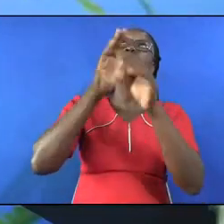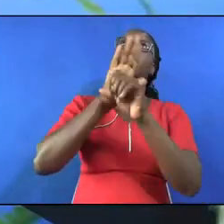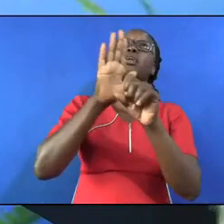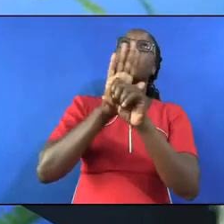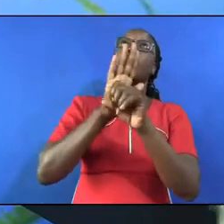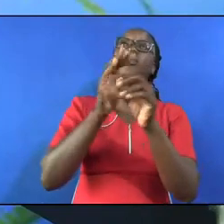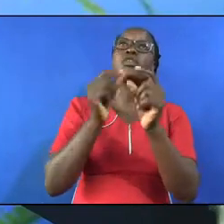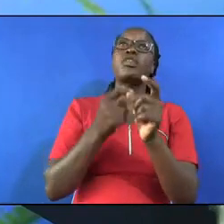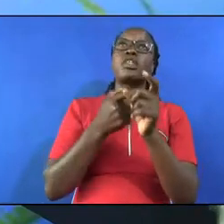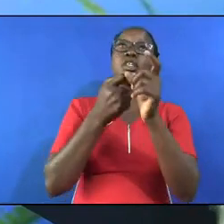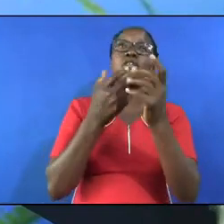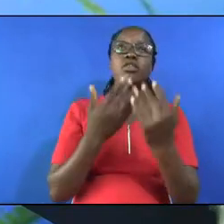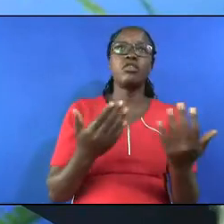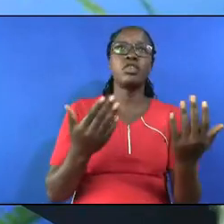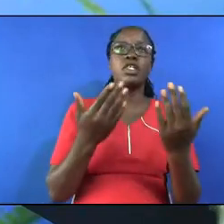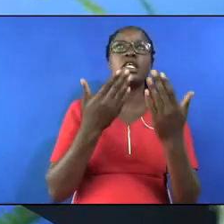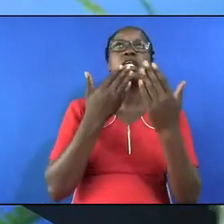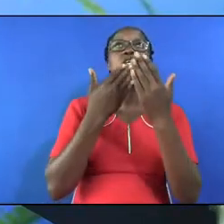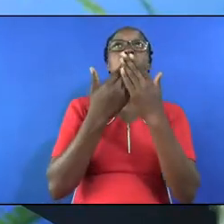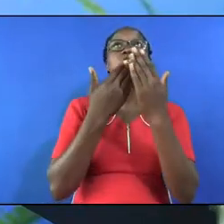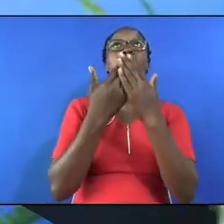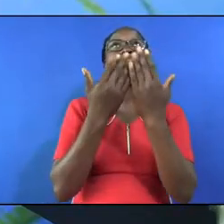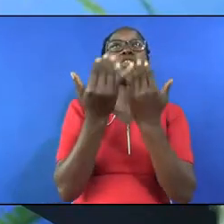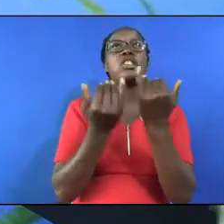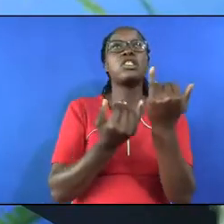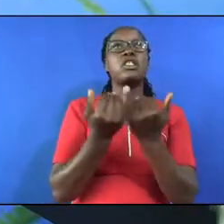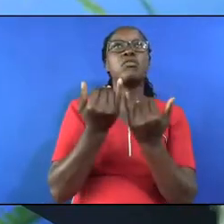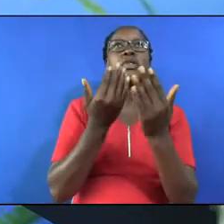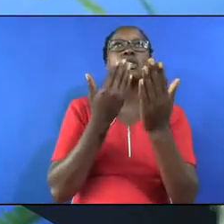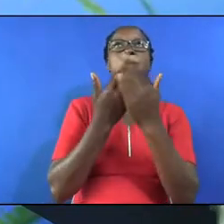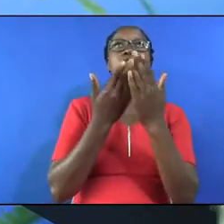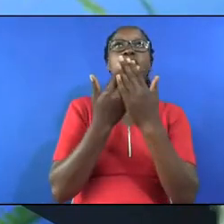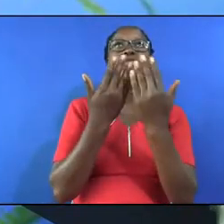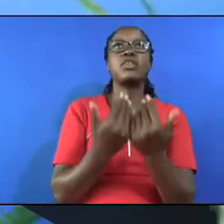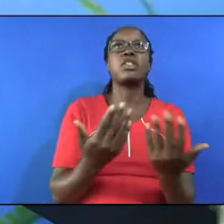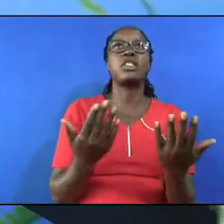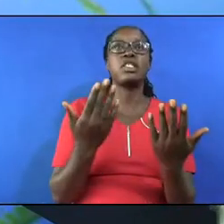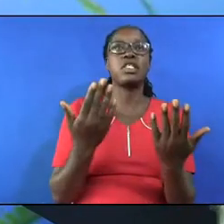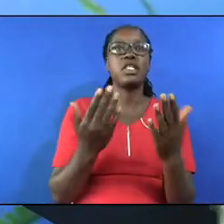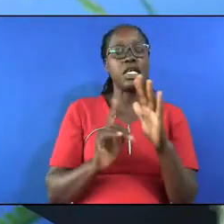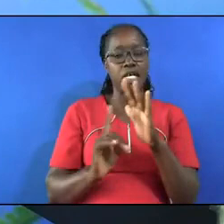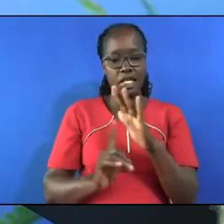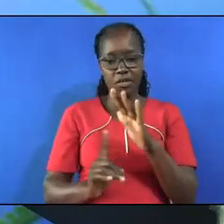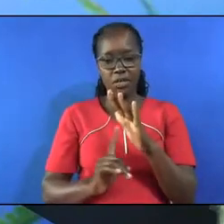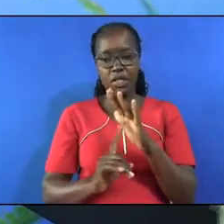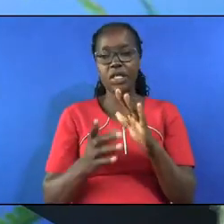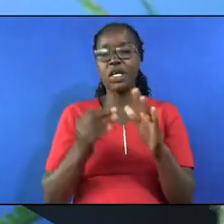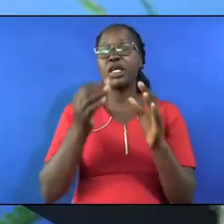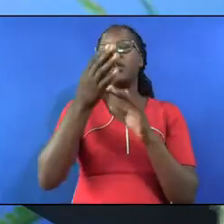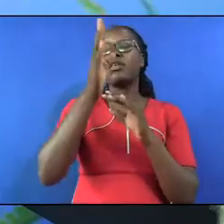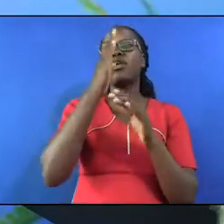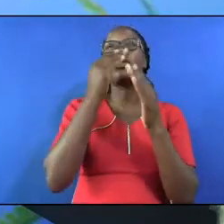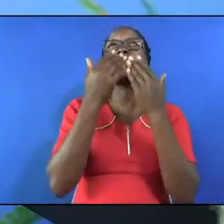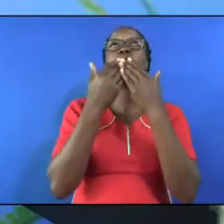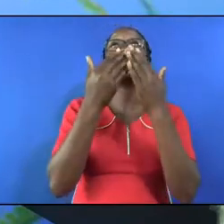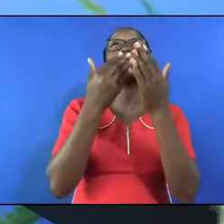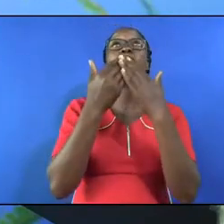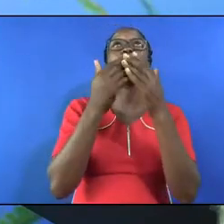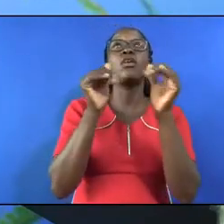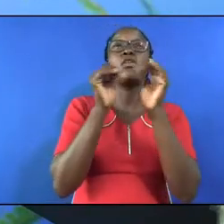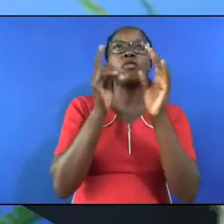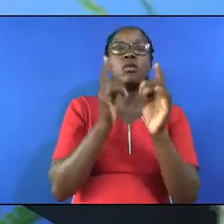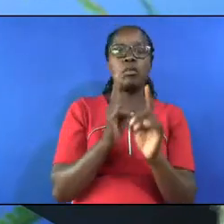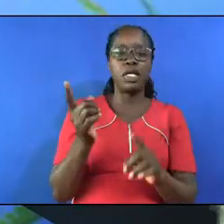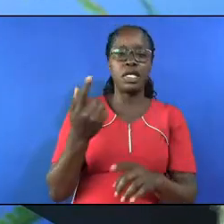gift of children. Thank you for this Sabbath. Thank you for the children ministry. And God, thank you for blessing us with